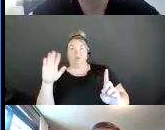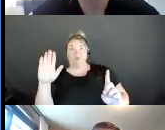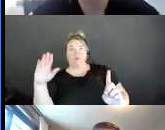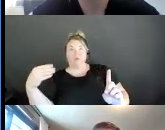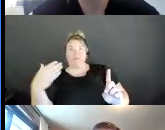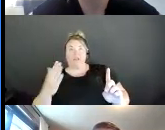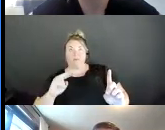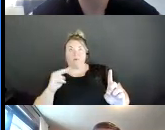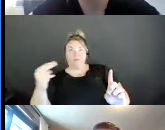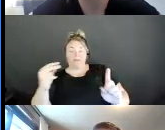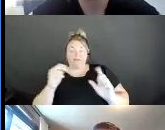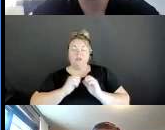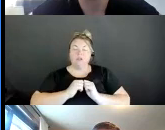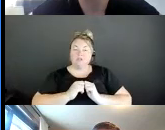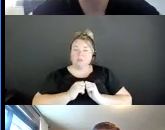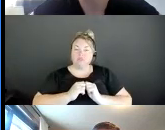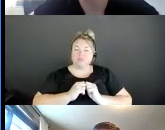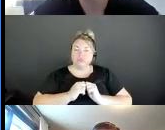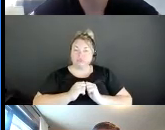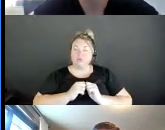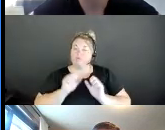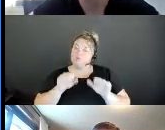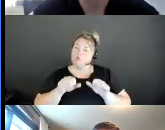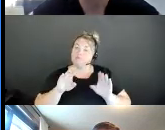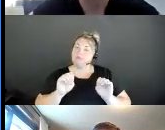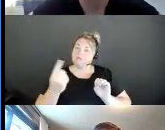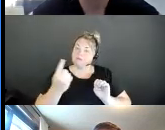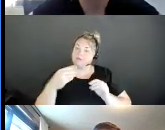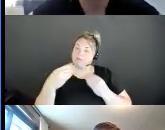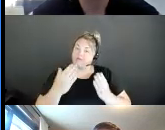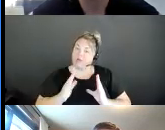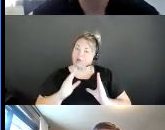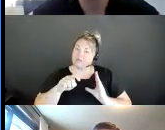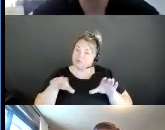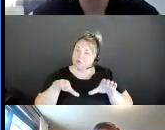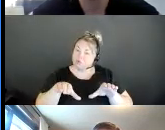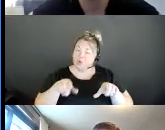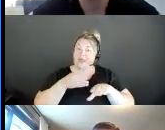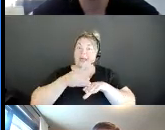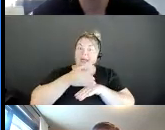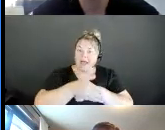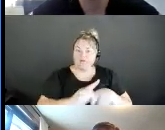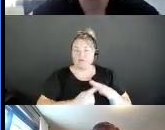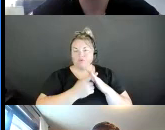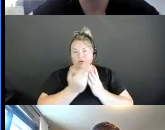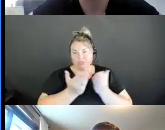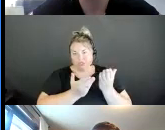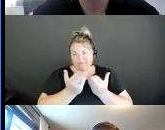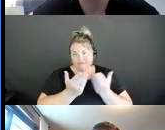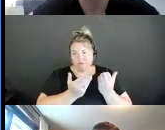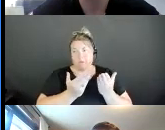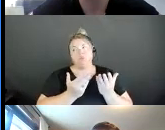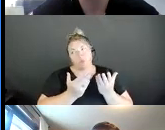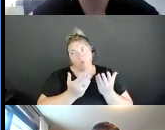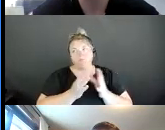provider, that may be something that the provider needs to do after starting services.